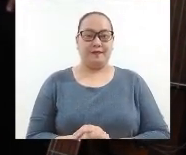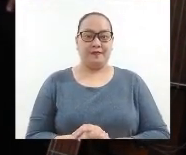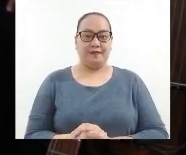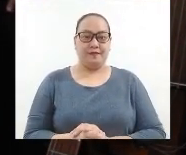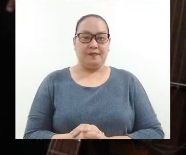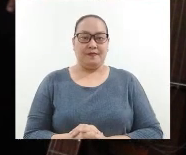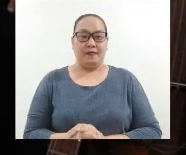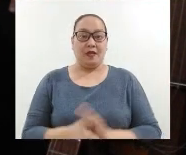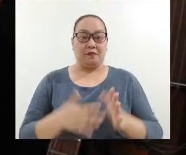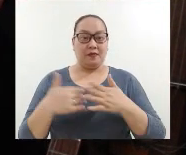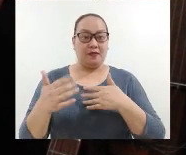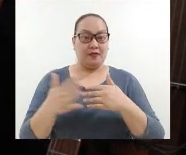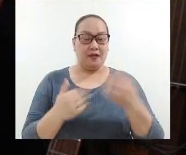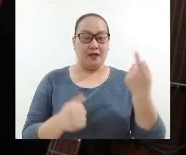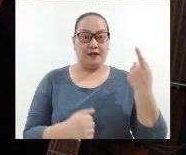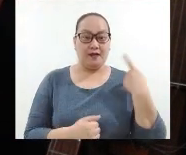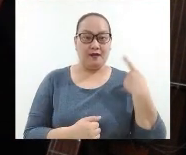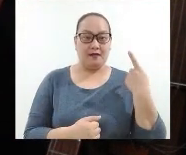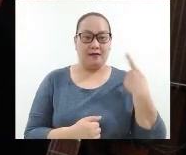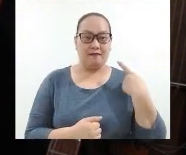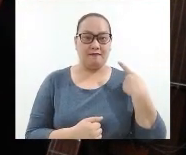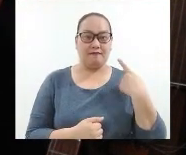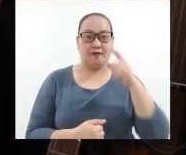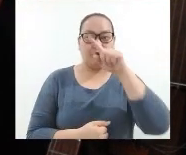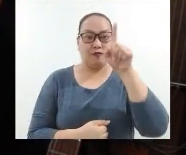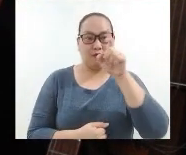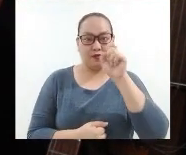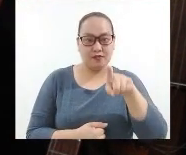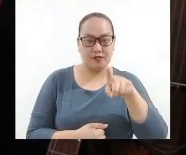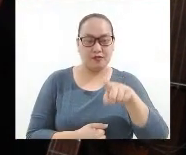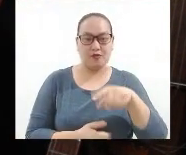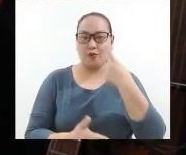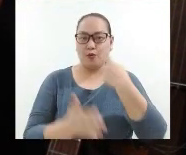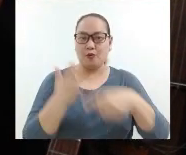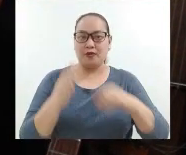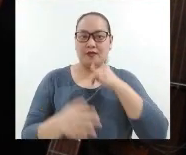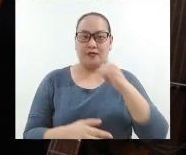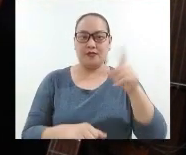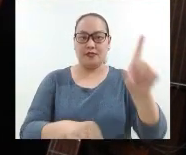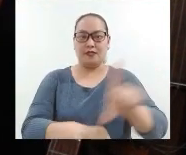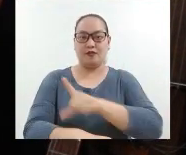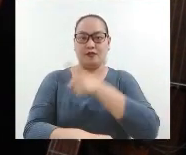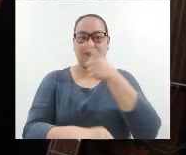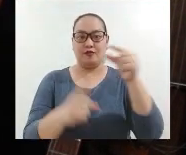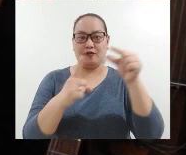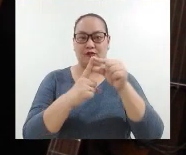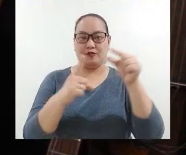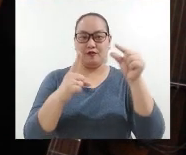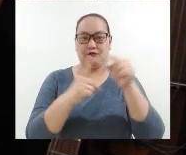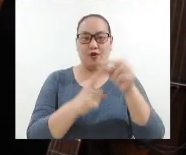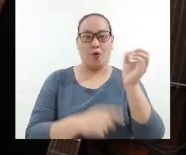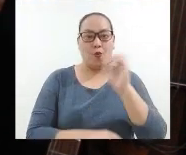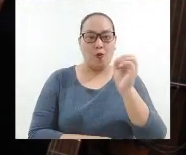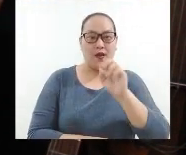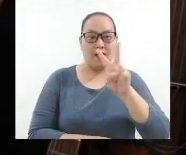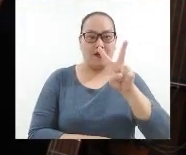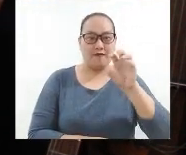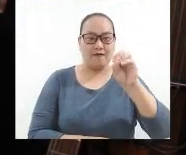By the way, I have a trivia question. What is the longest word with no vowel?